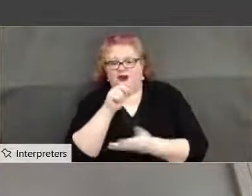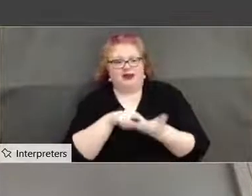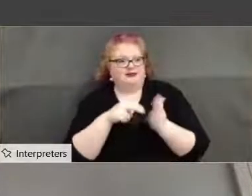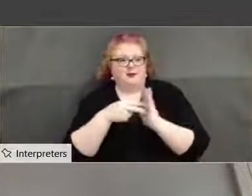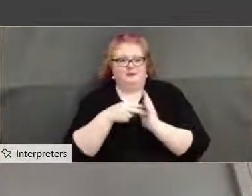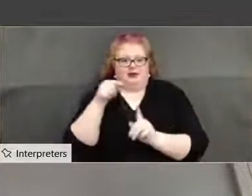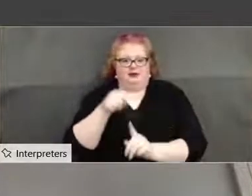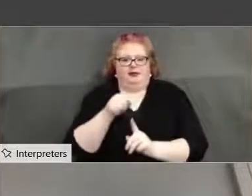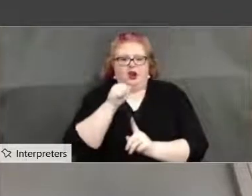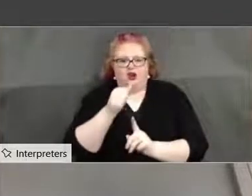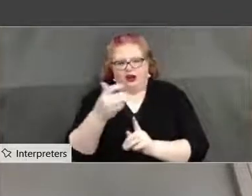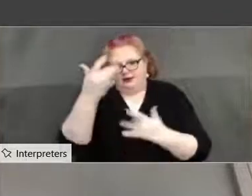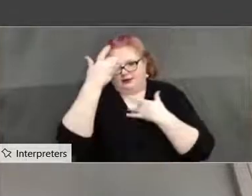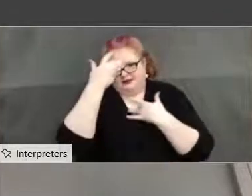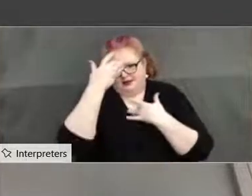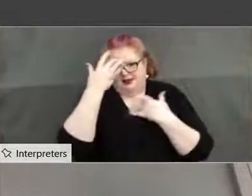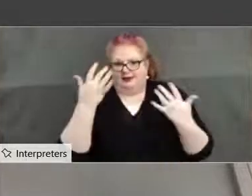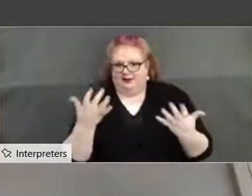So.